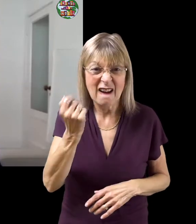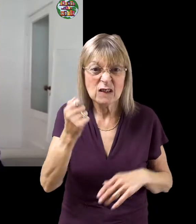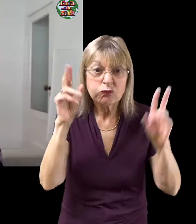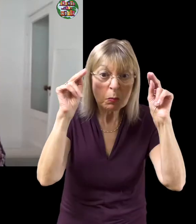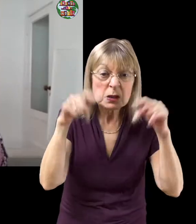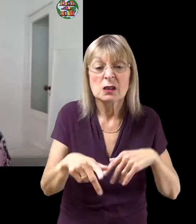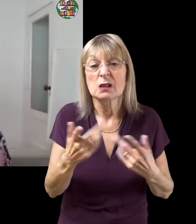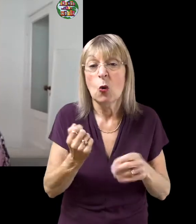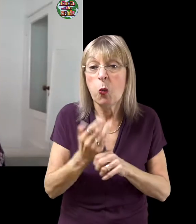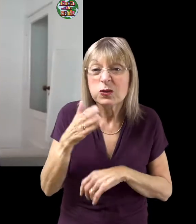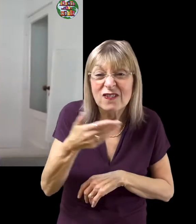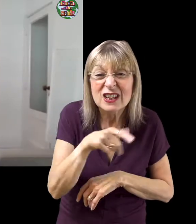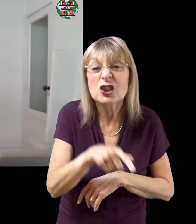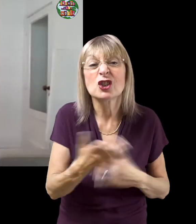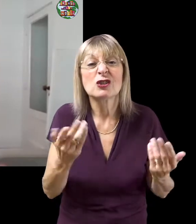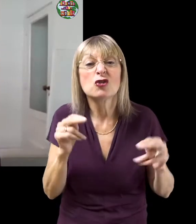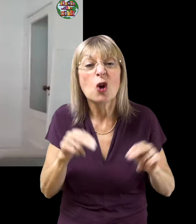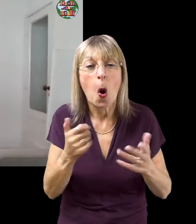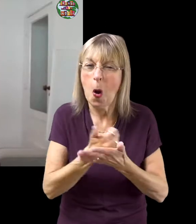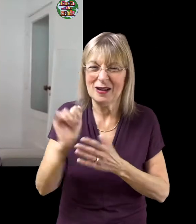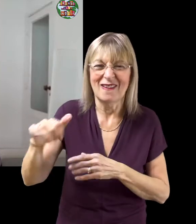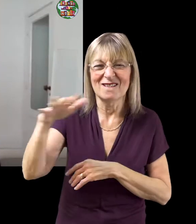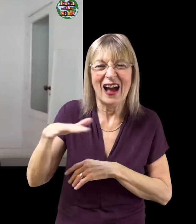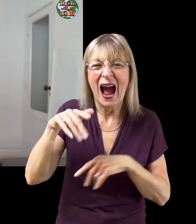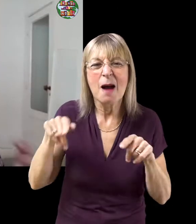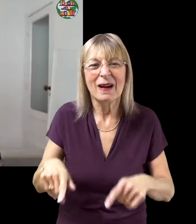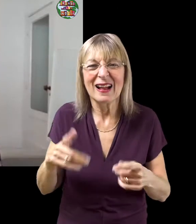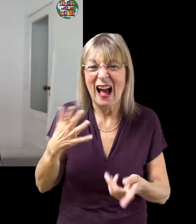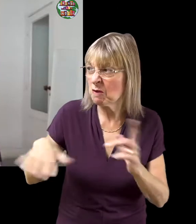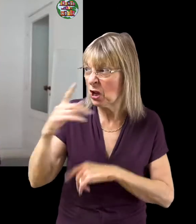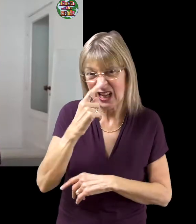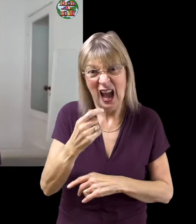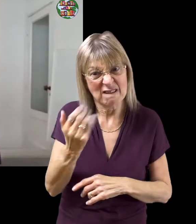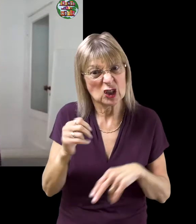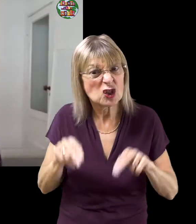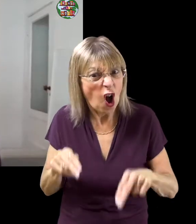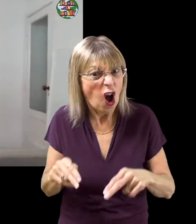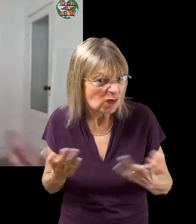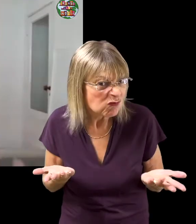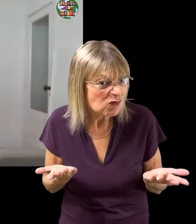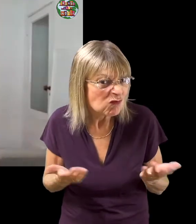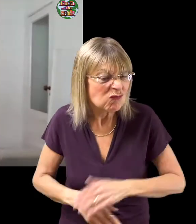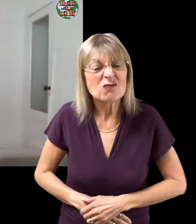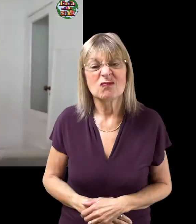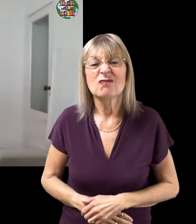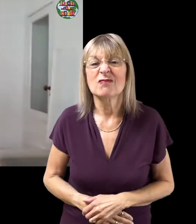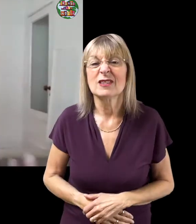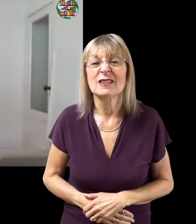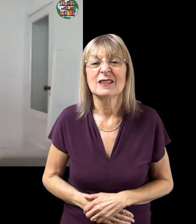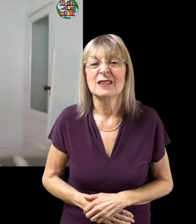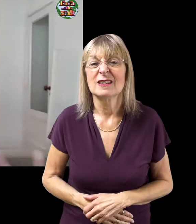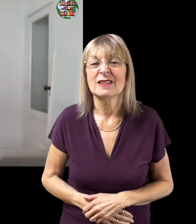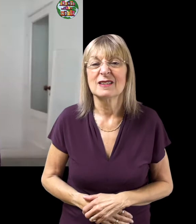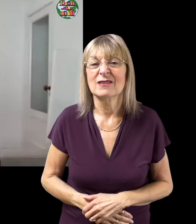a kid can own a rabbit or a goldfish, but a dog is always the family dog, and